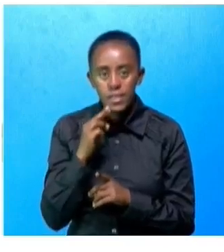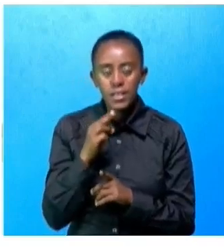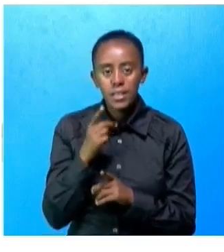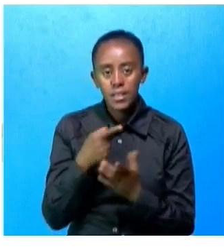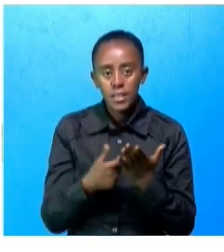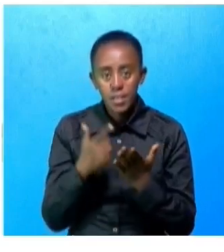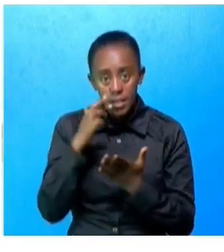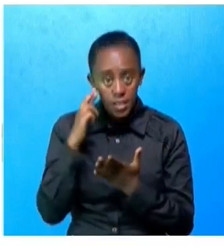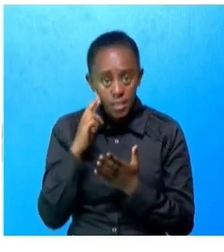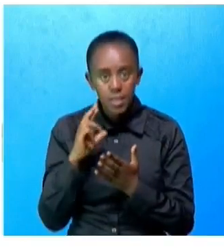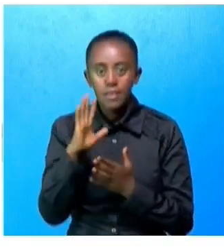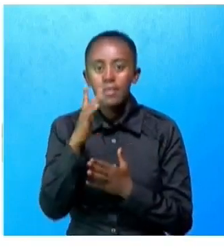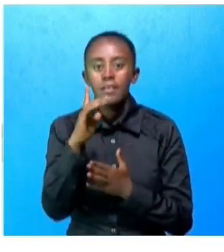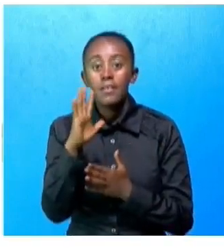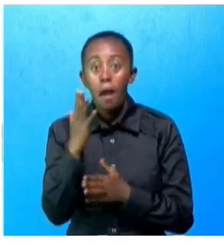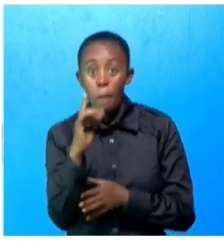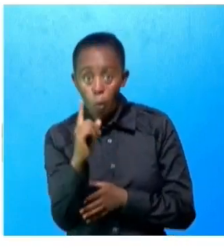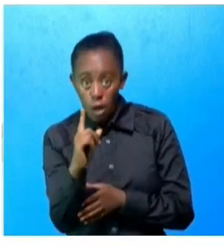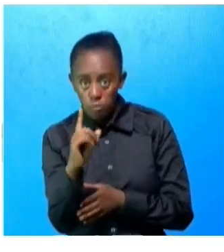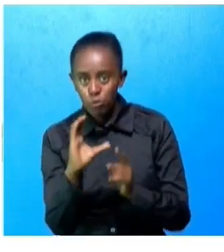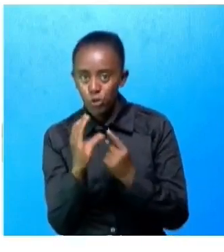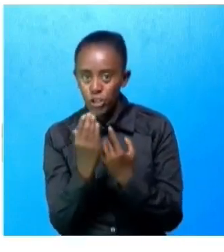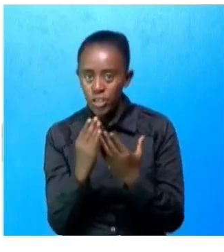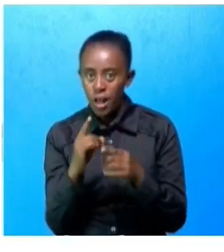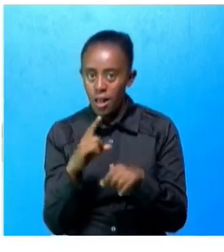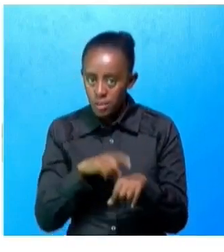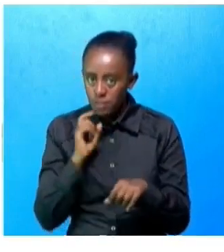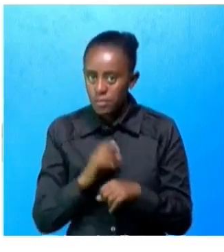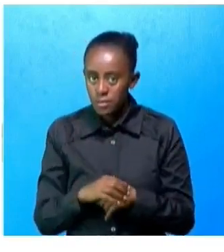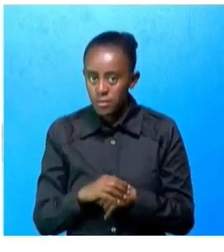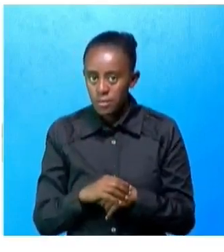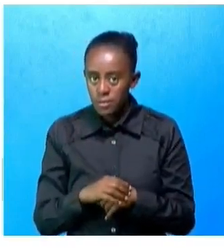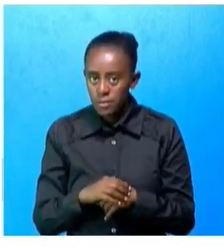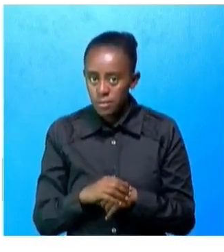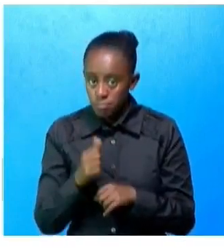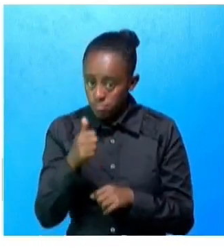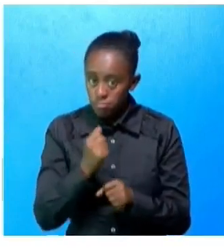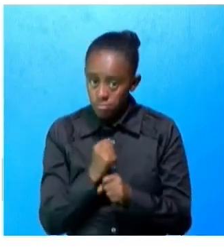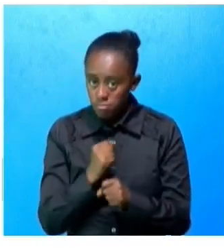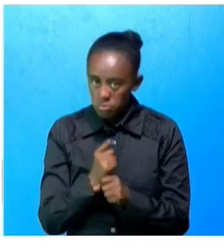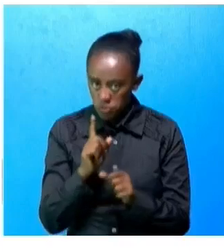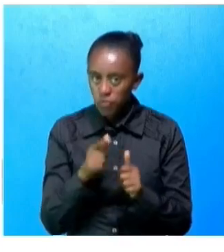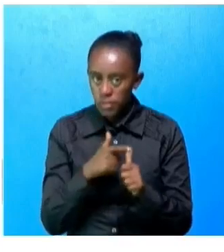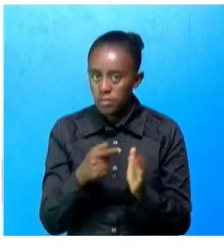type 1 conditional tense? Would you